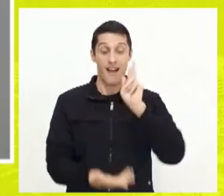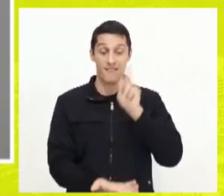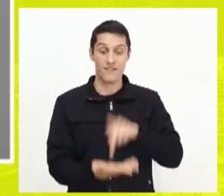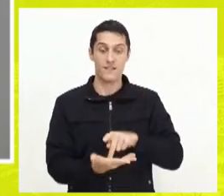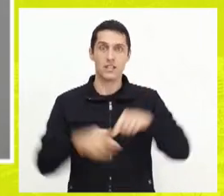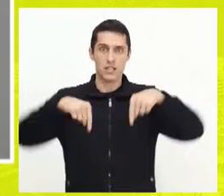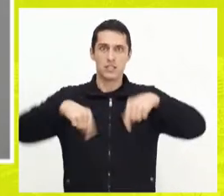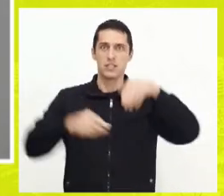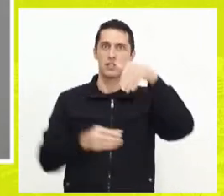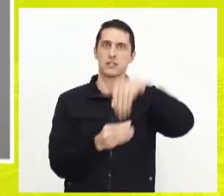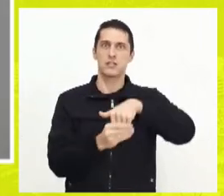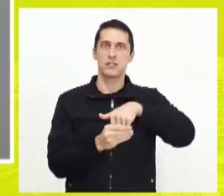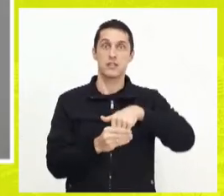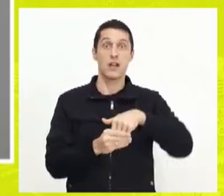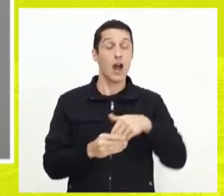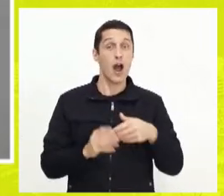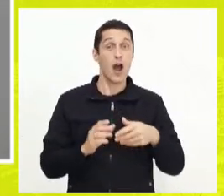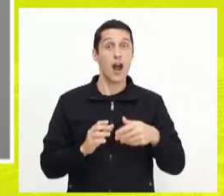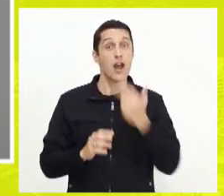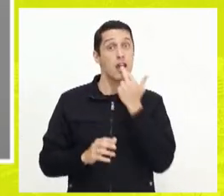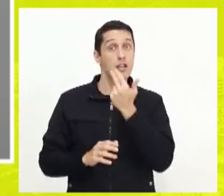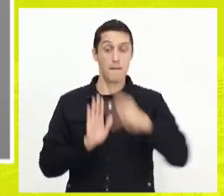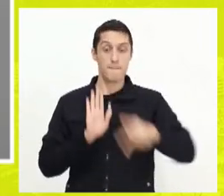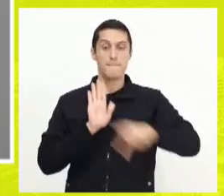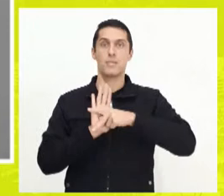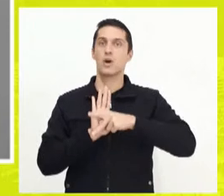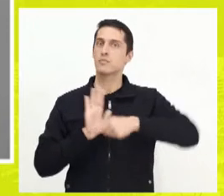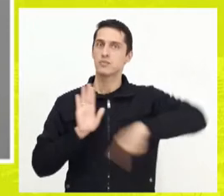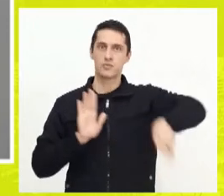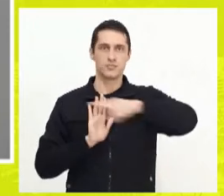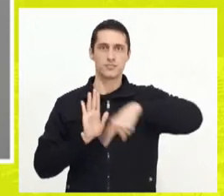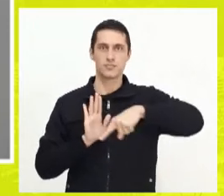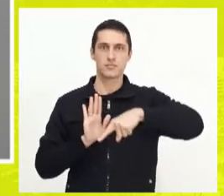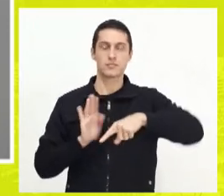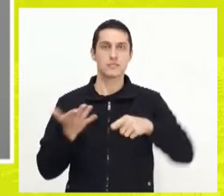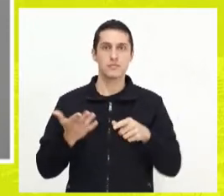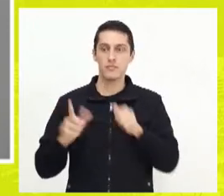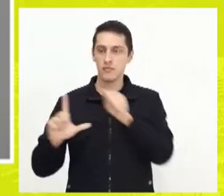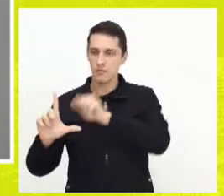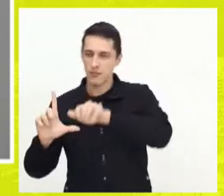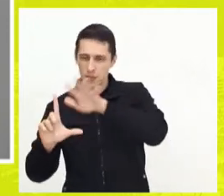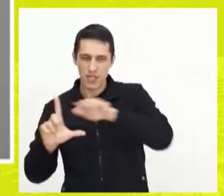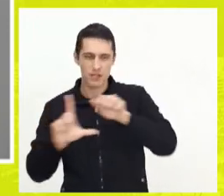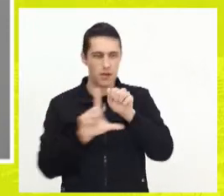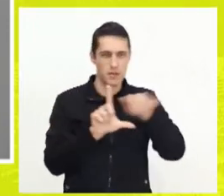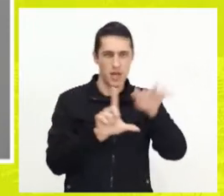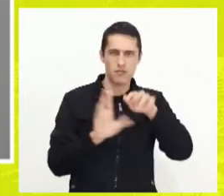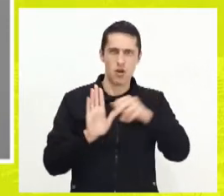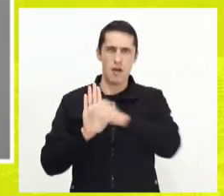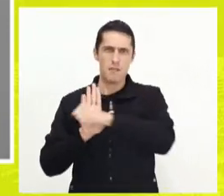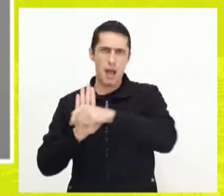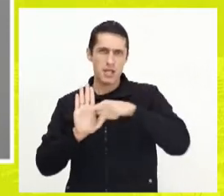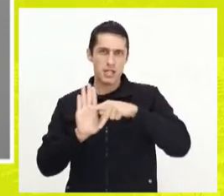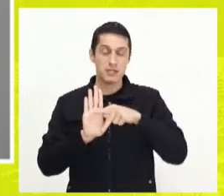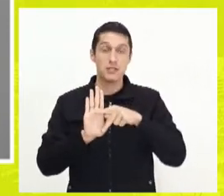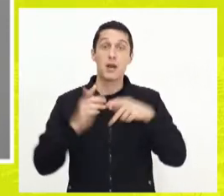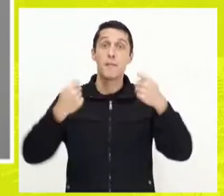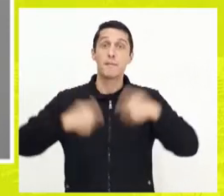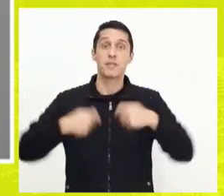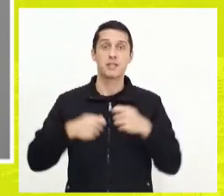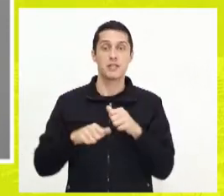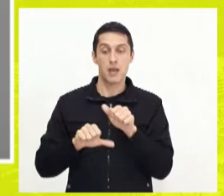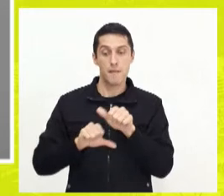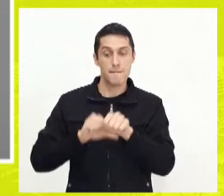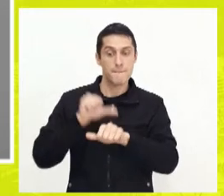reality in our language and that their platforms their apps improve